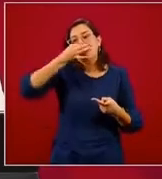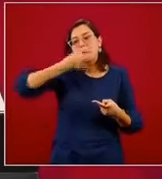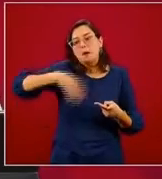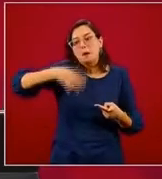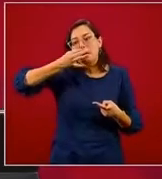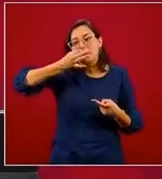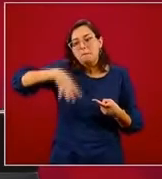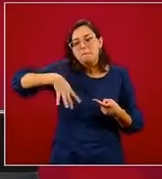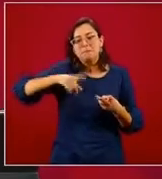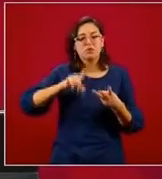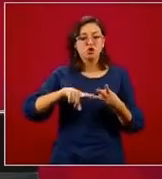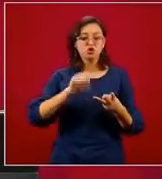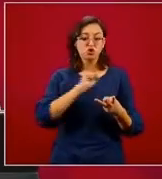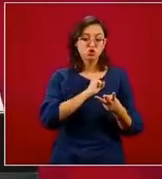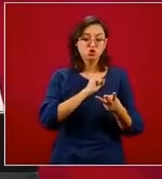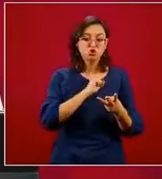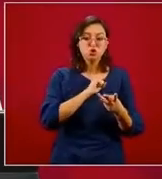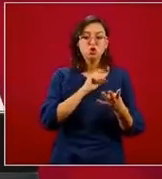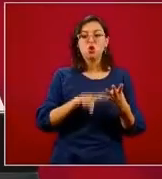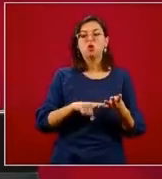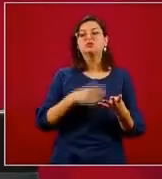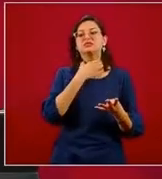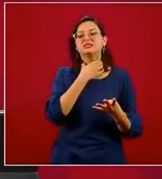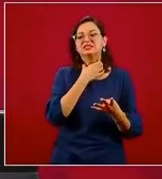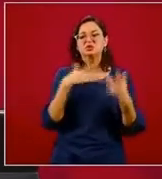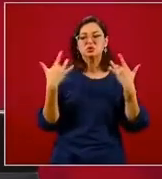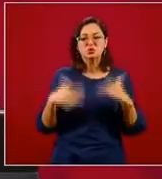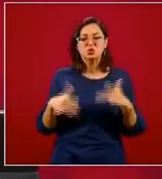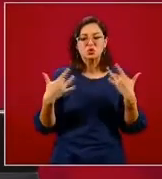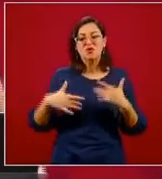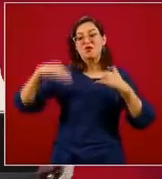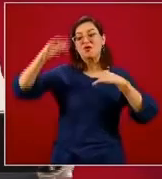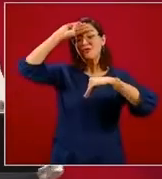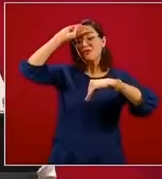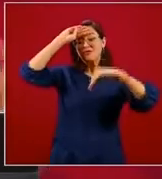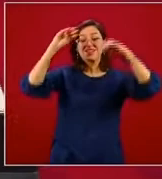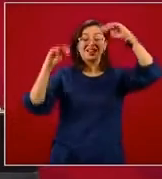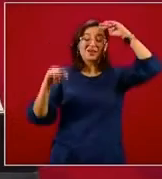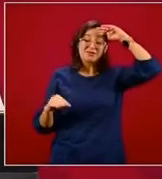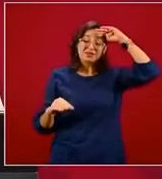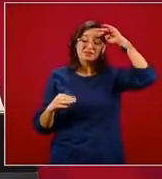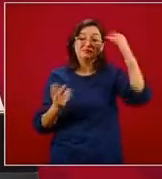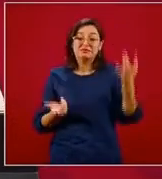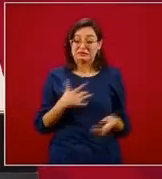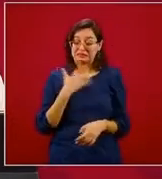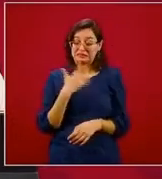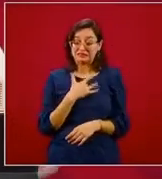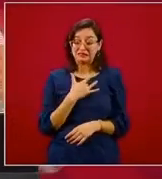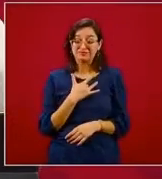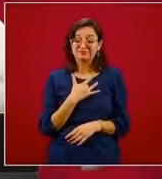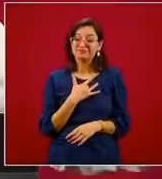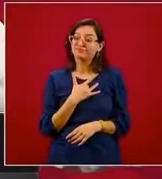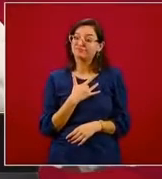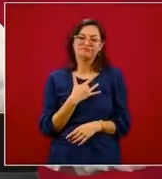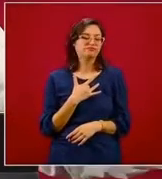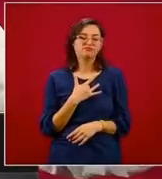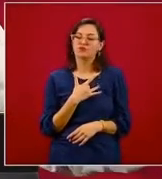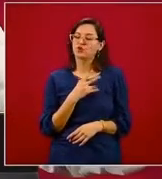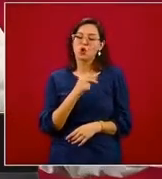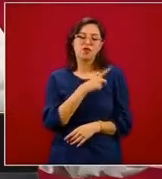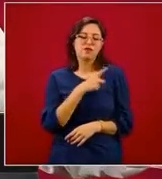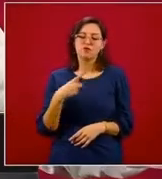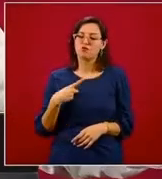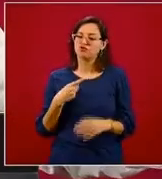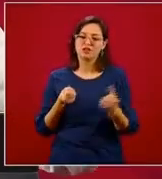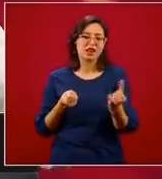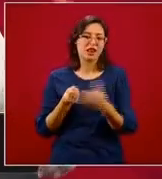escurrimiento these nasal, symptoms that are tos, coughing, dolor de runny garganta, nose, fiebre. your throat Y hurts, you si have a tenemos esos, fever, if we abstenernos de are salir exhibiting al any